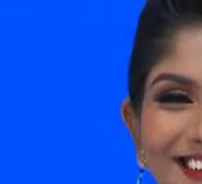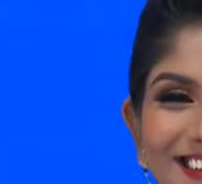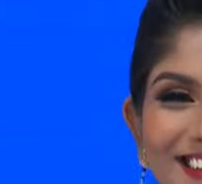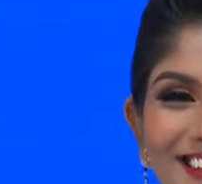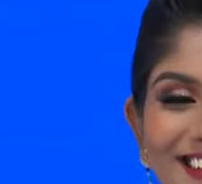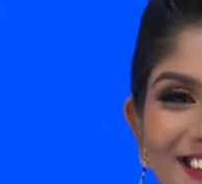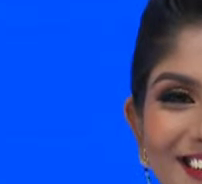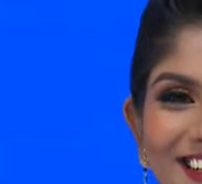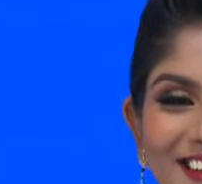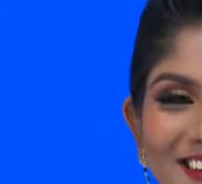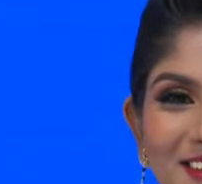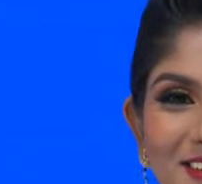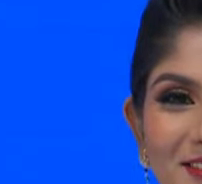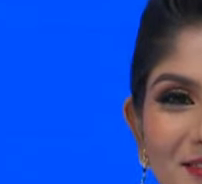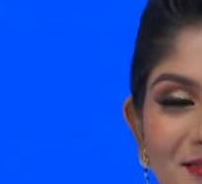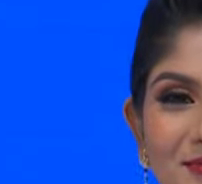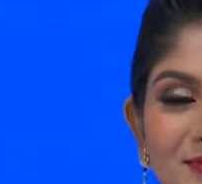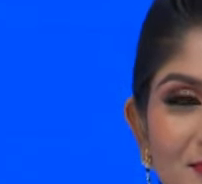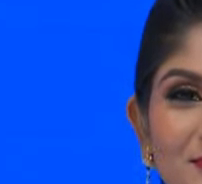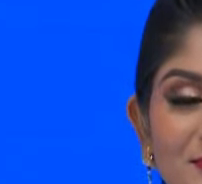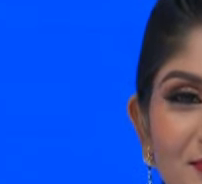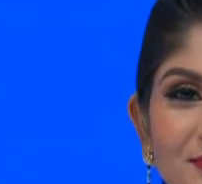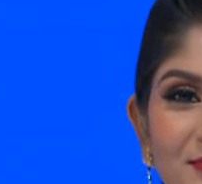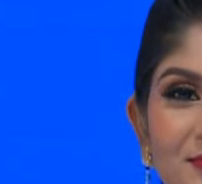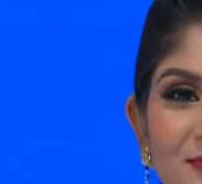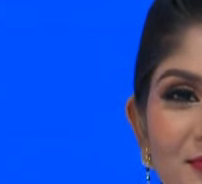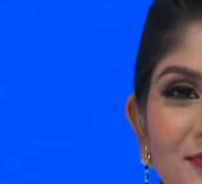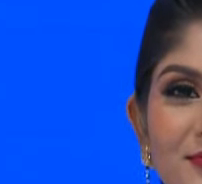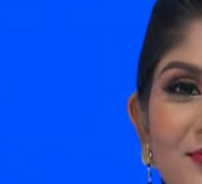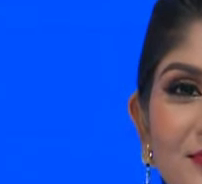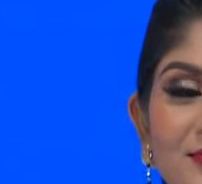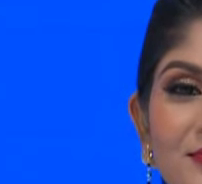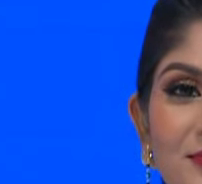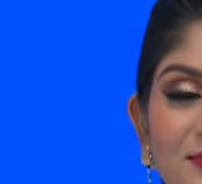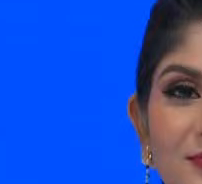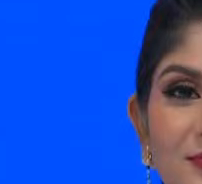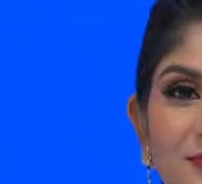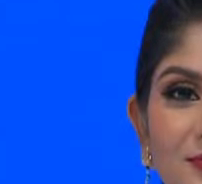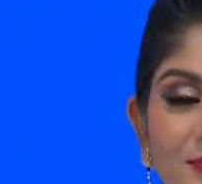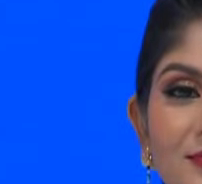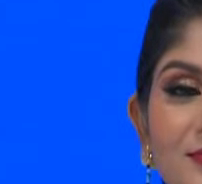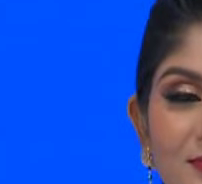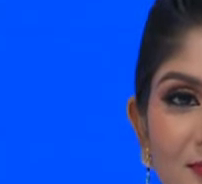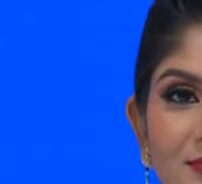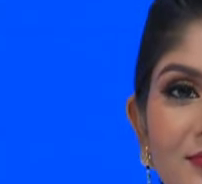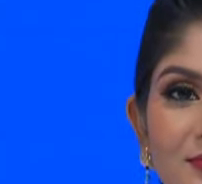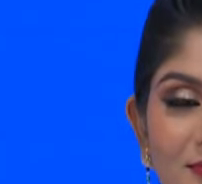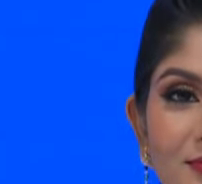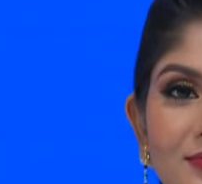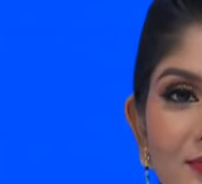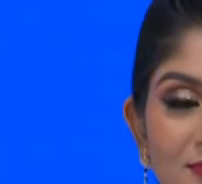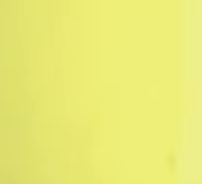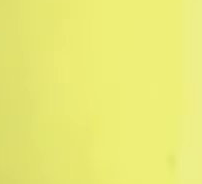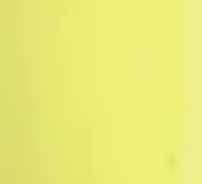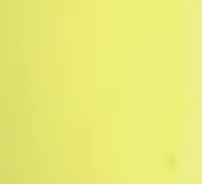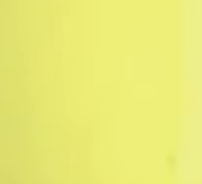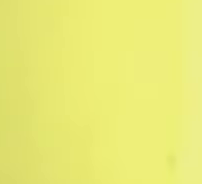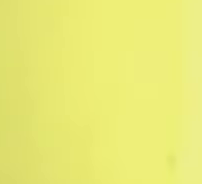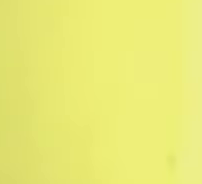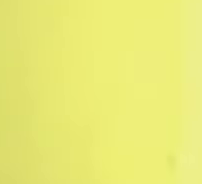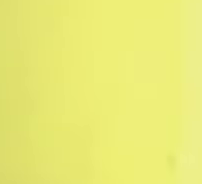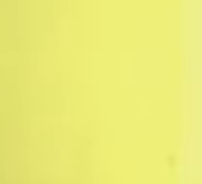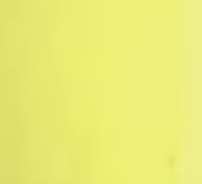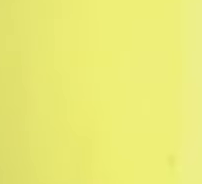Well, to be honest, we have been doing a lot of work during the campaign, and we have